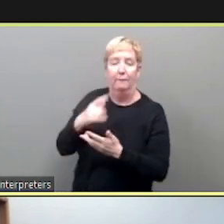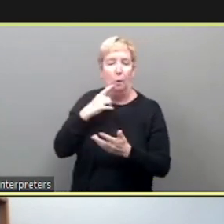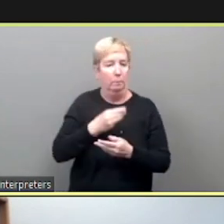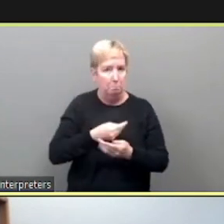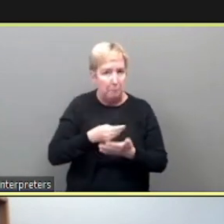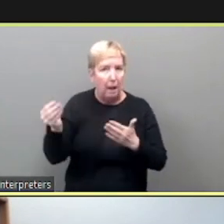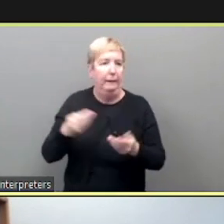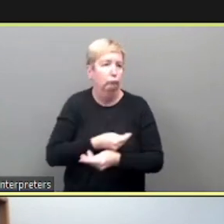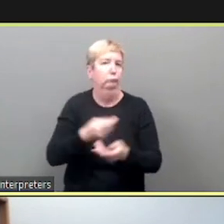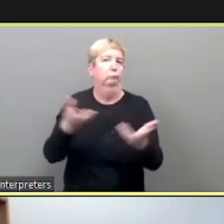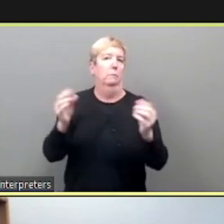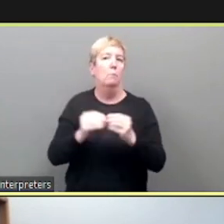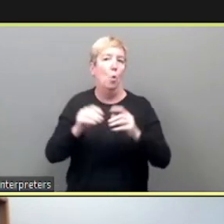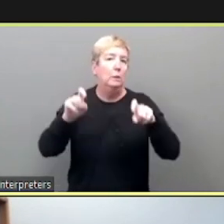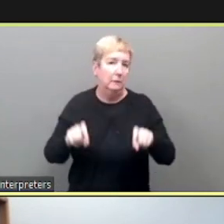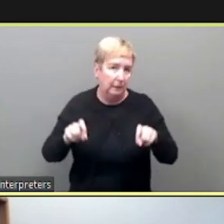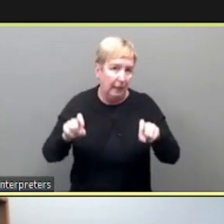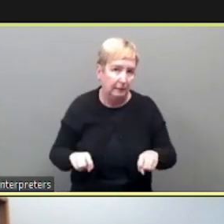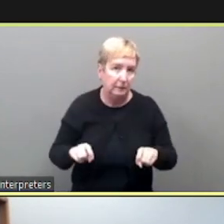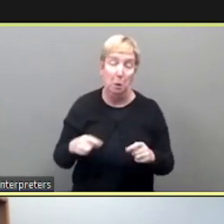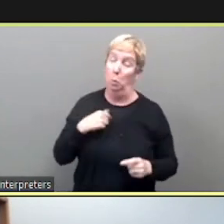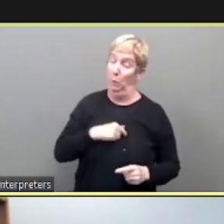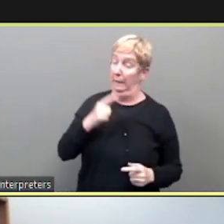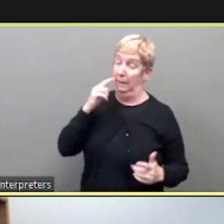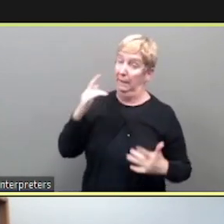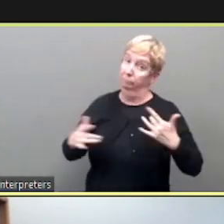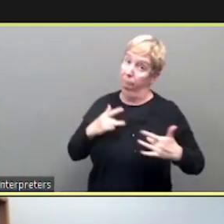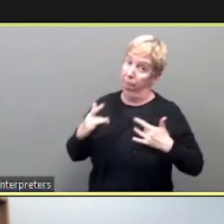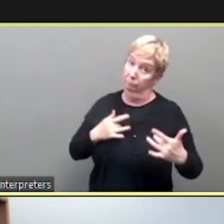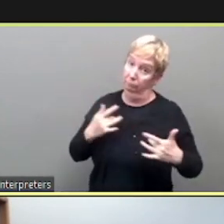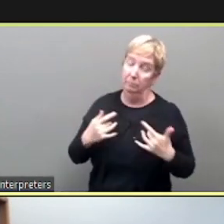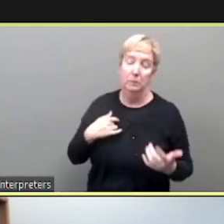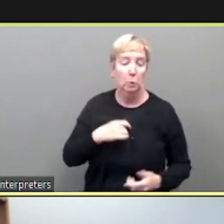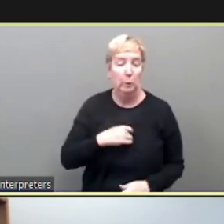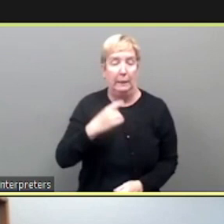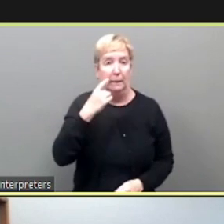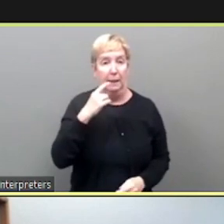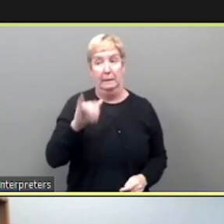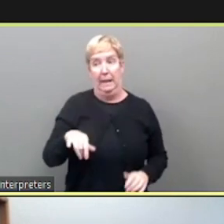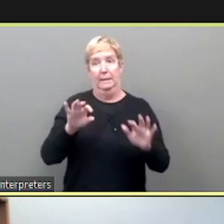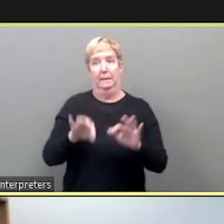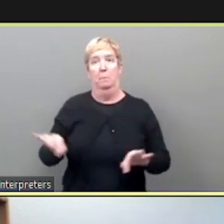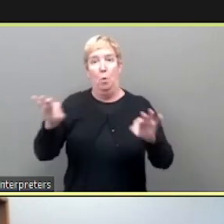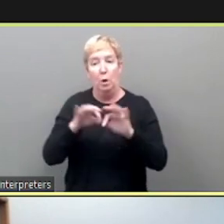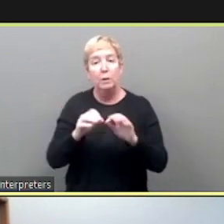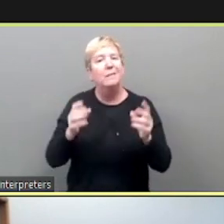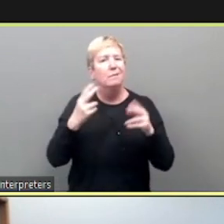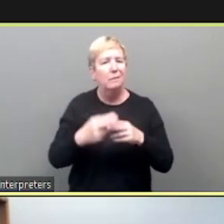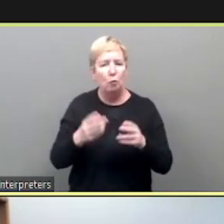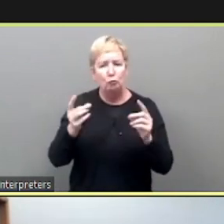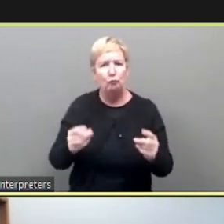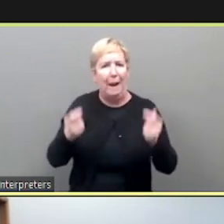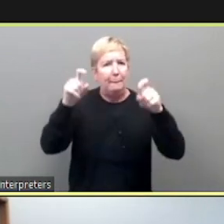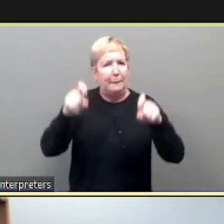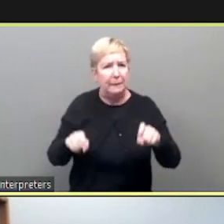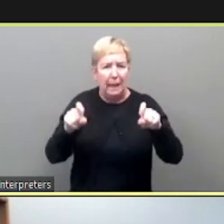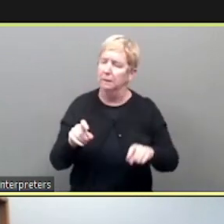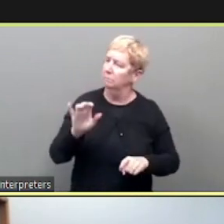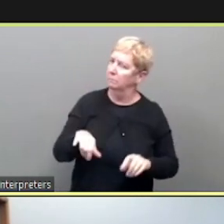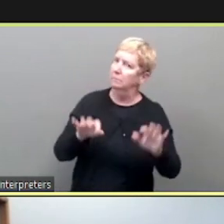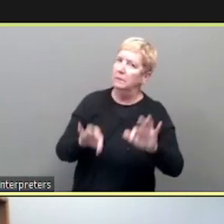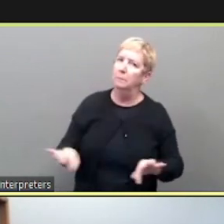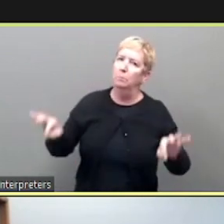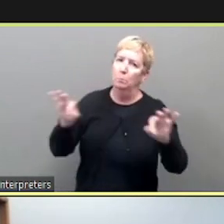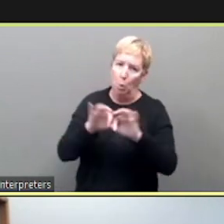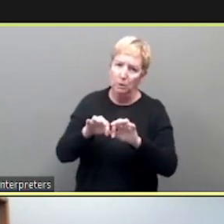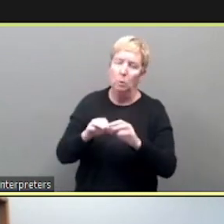news. And that's something that we think is exciting, because we do think rapid tests are also a really important public